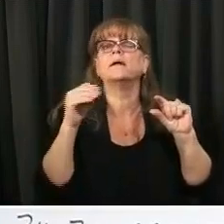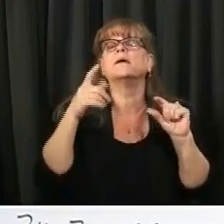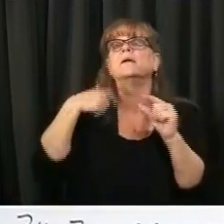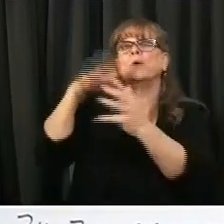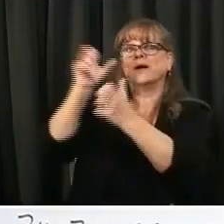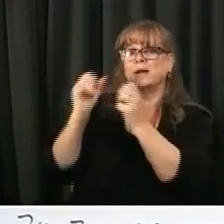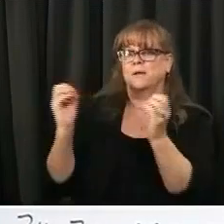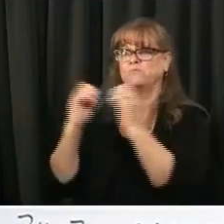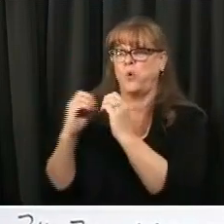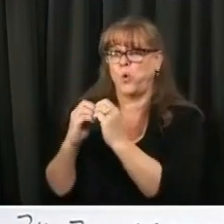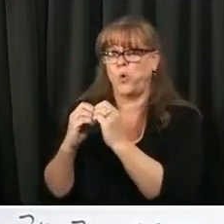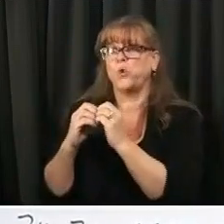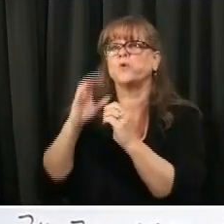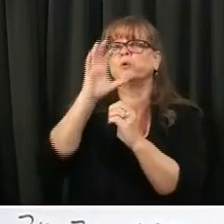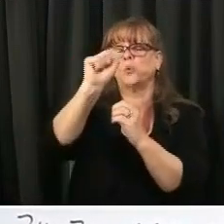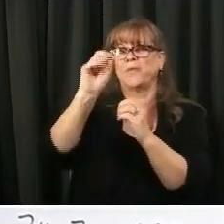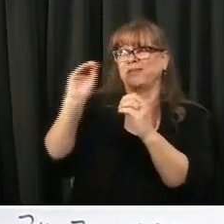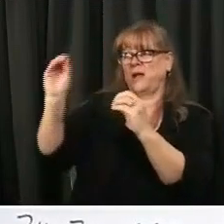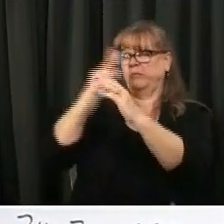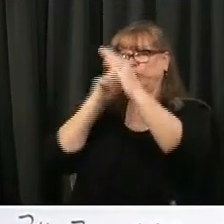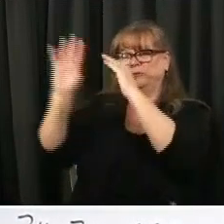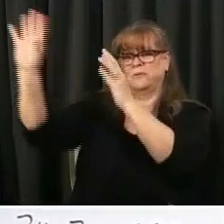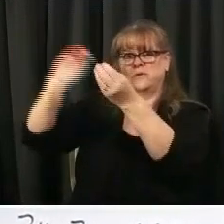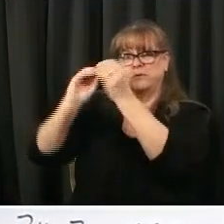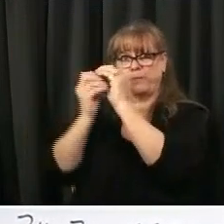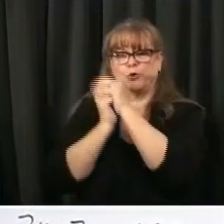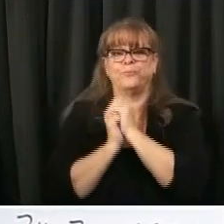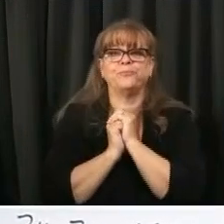numbers. The next week, January 25th to